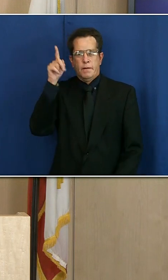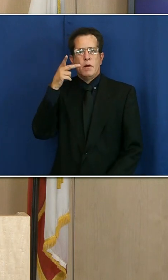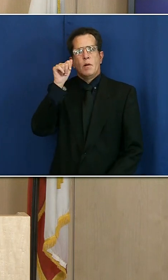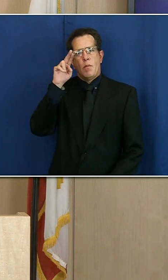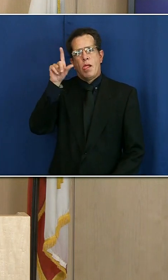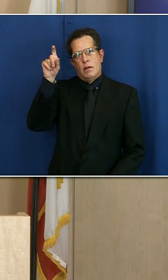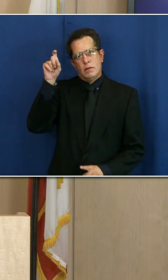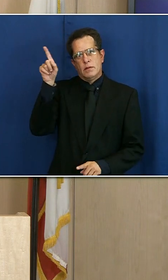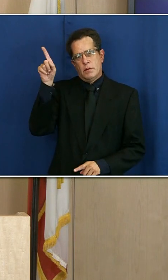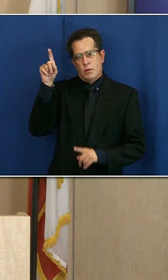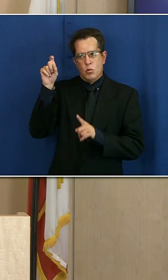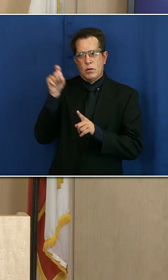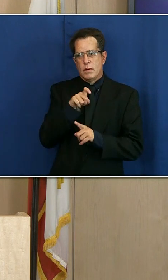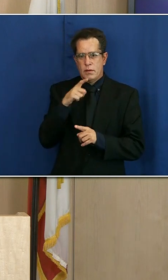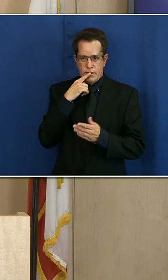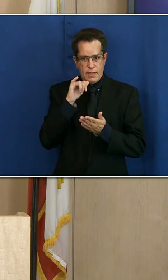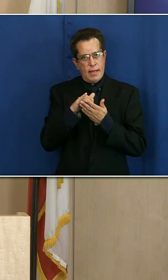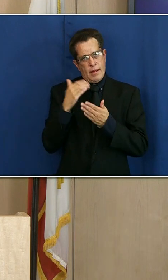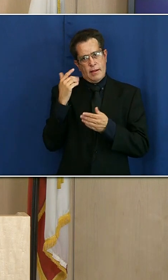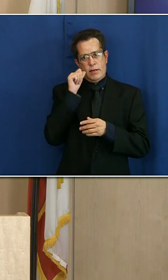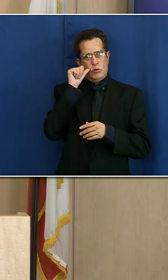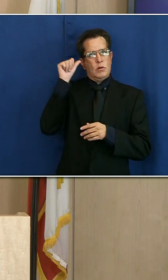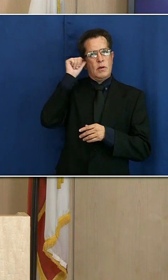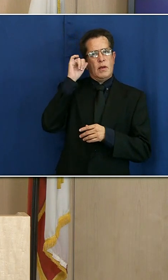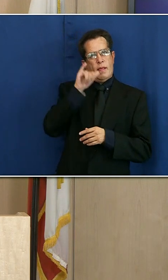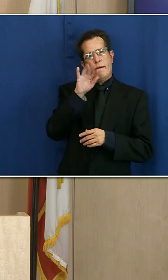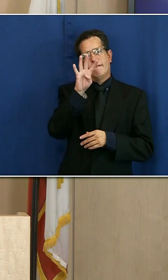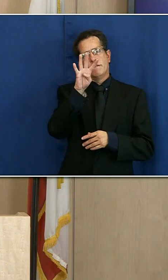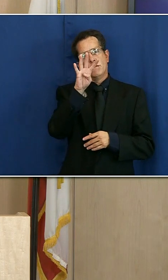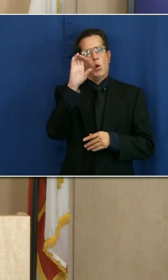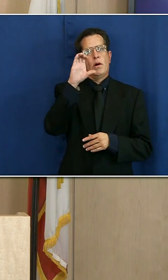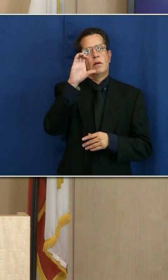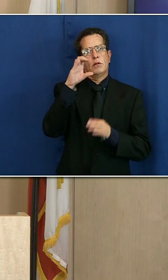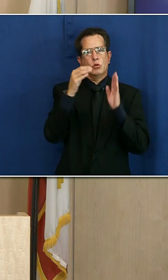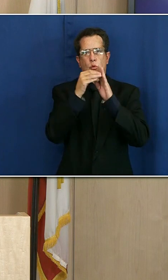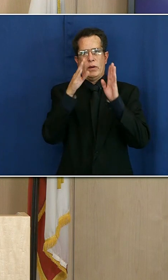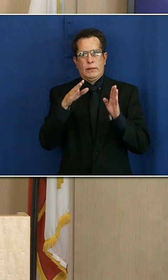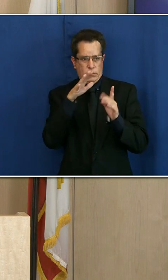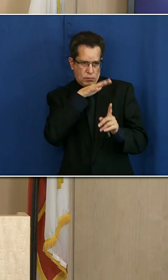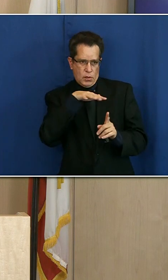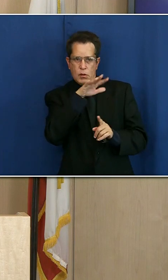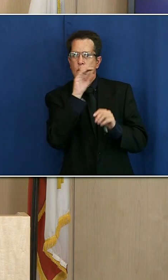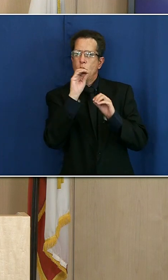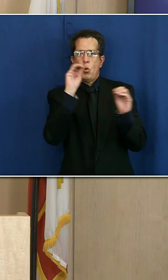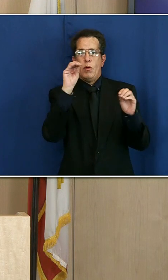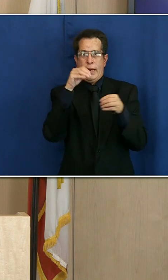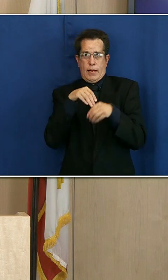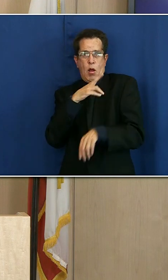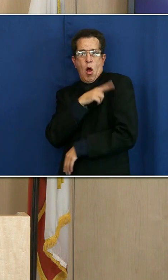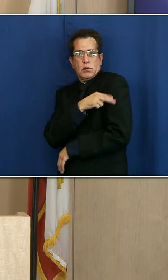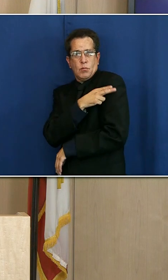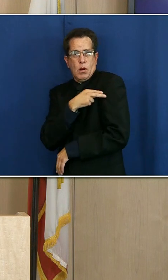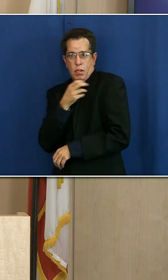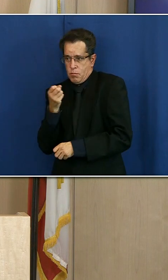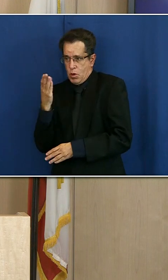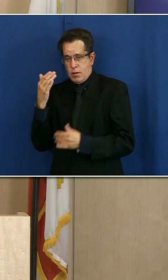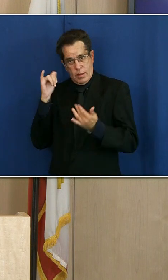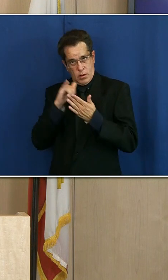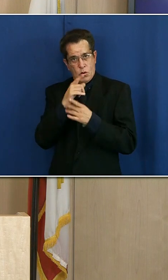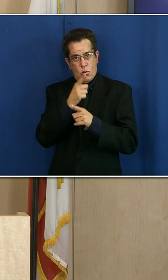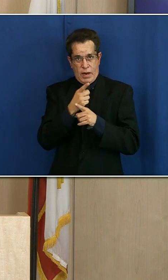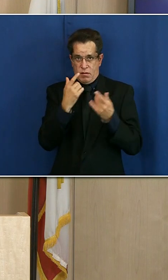was that none of the 400 students who have tested positive have been hospitalized. Is that still the case now that we're